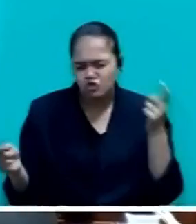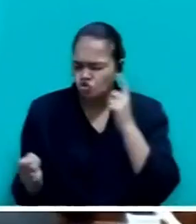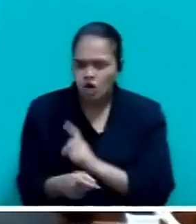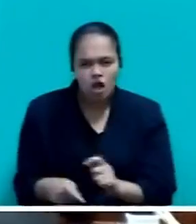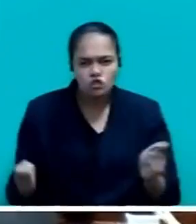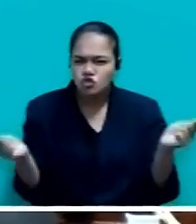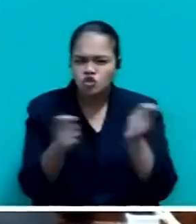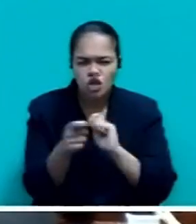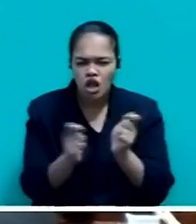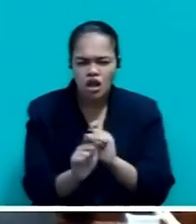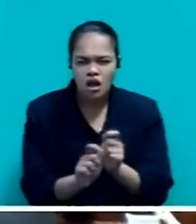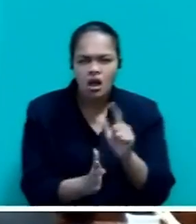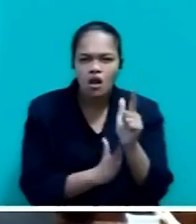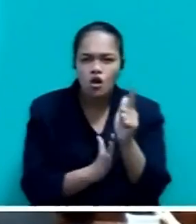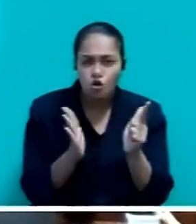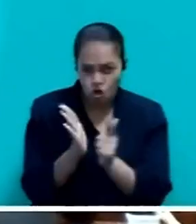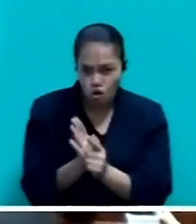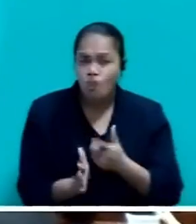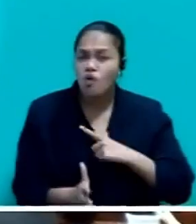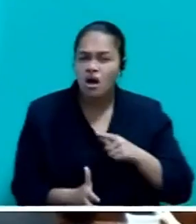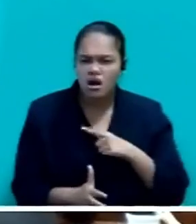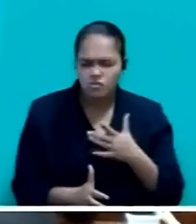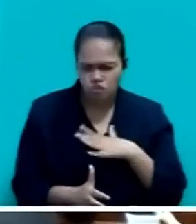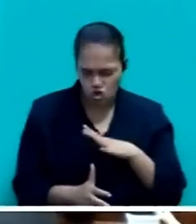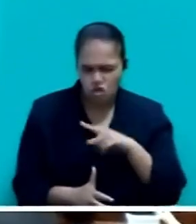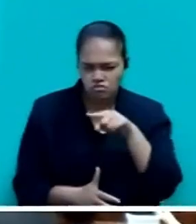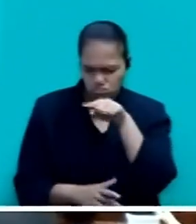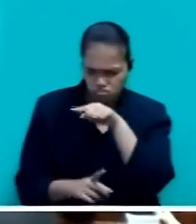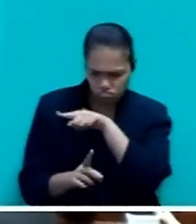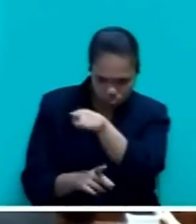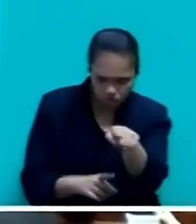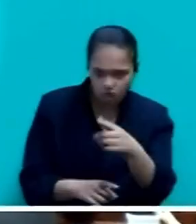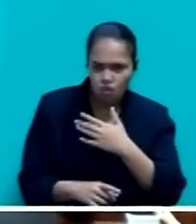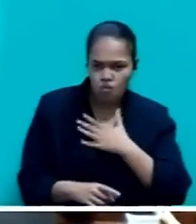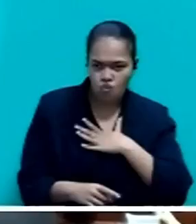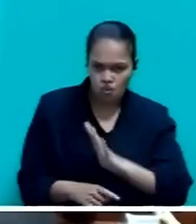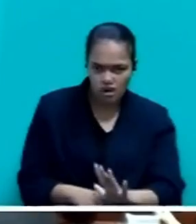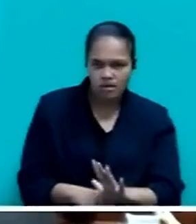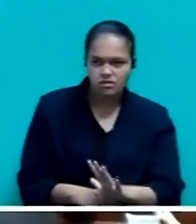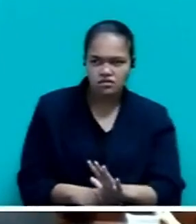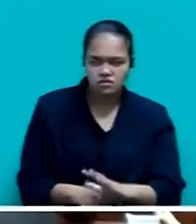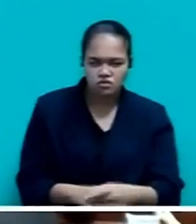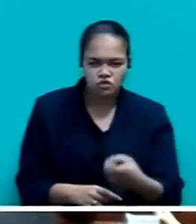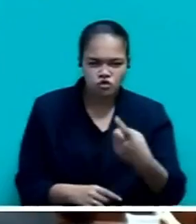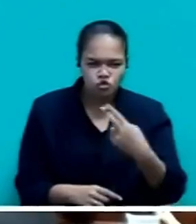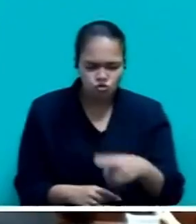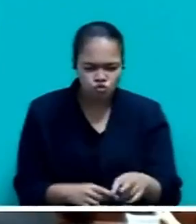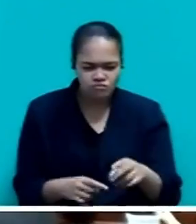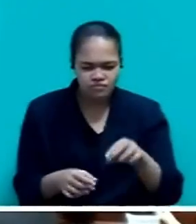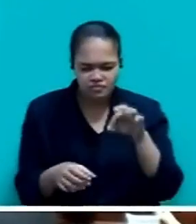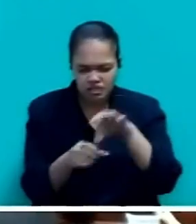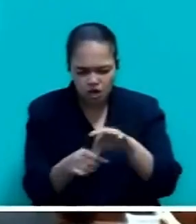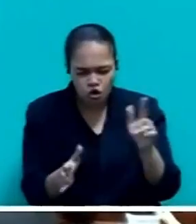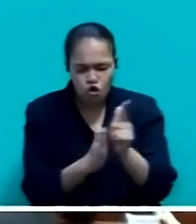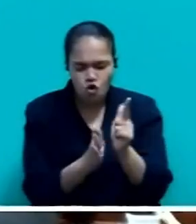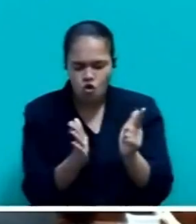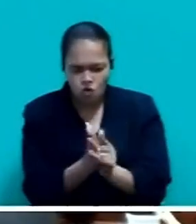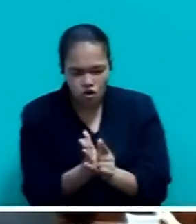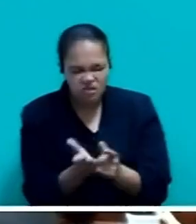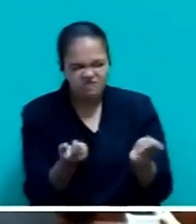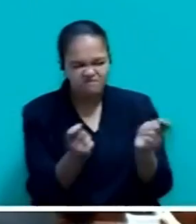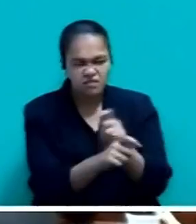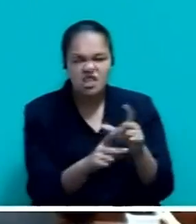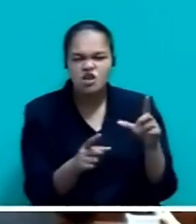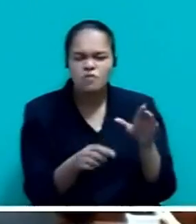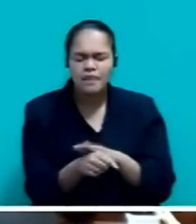laws, because they wanted to just restrict, through electoral laws and making it